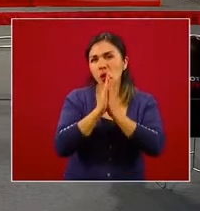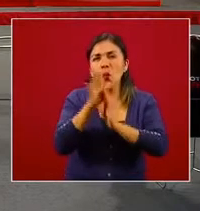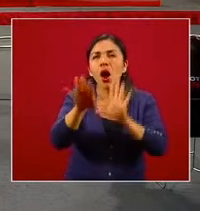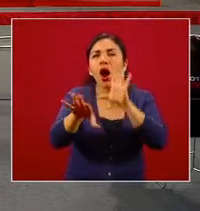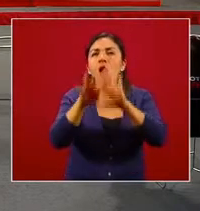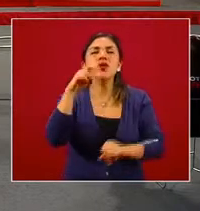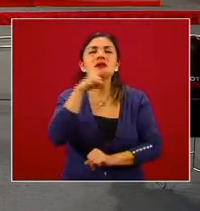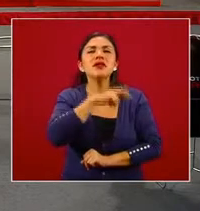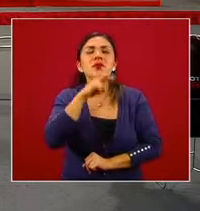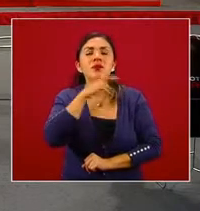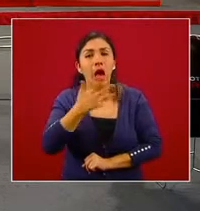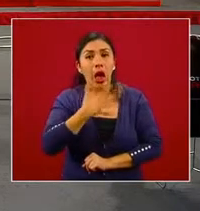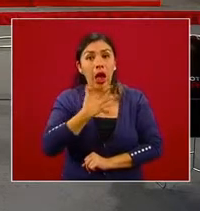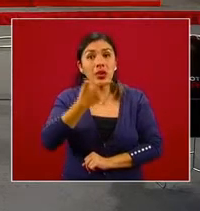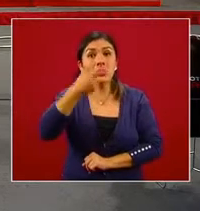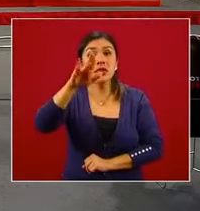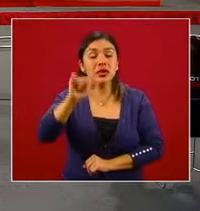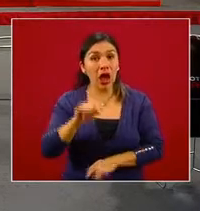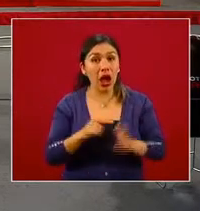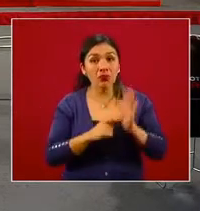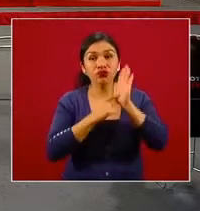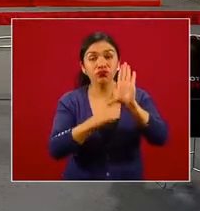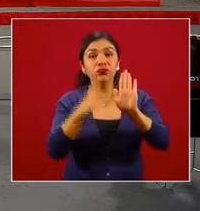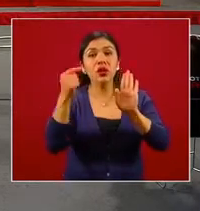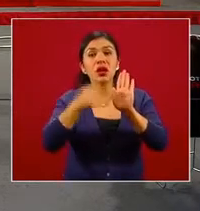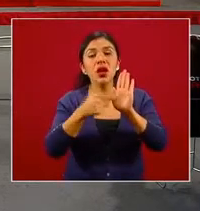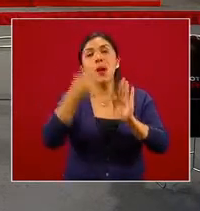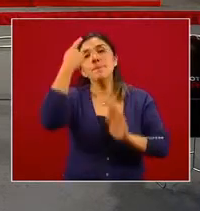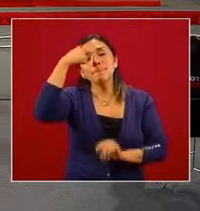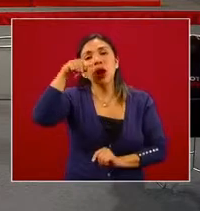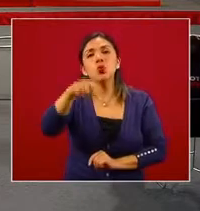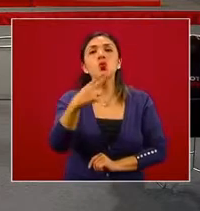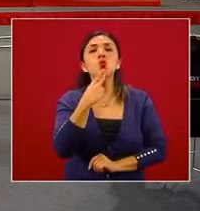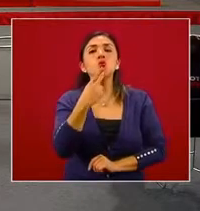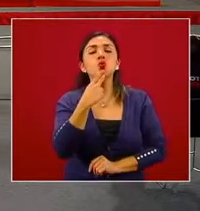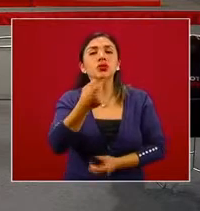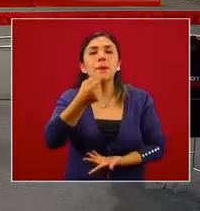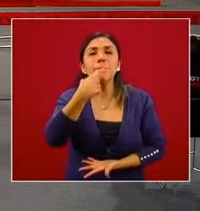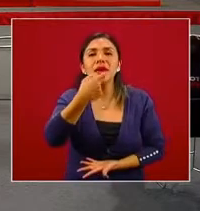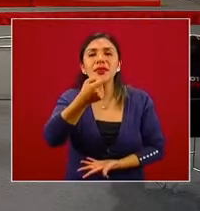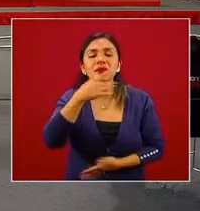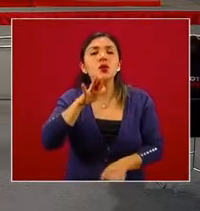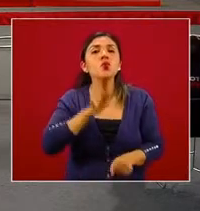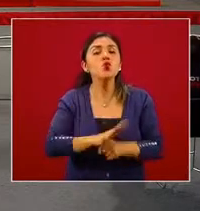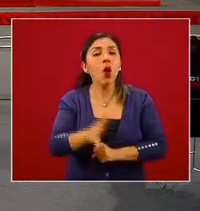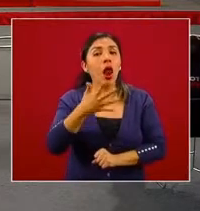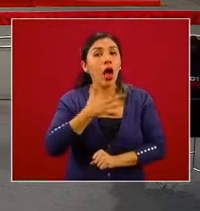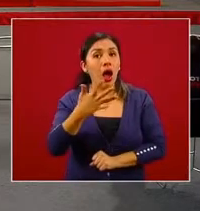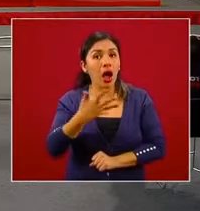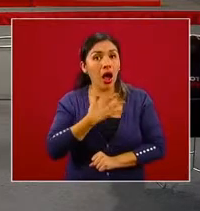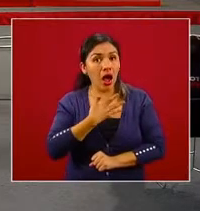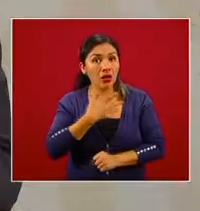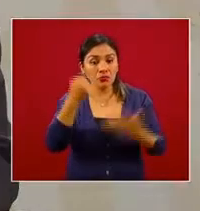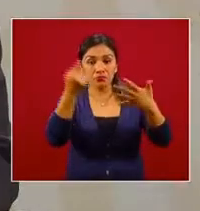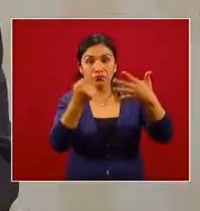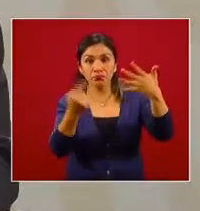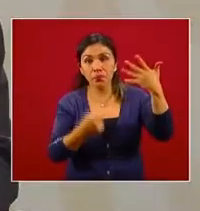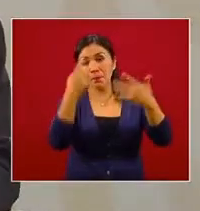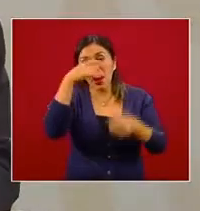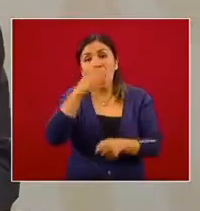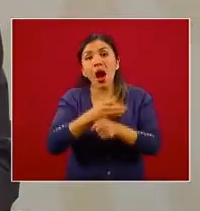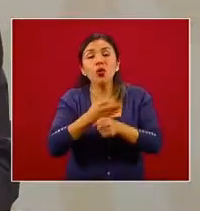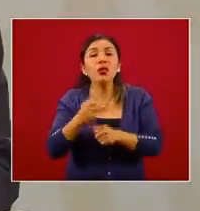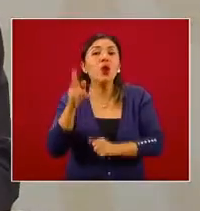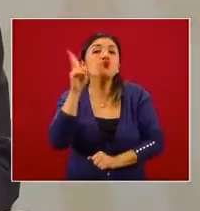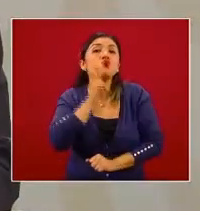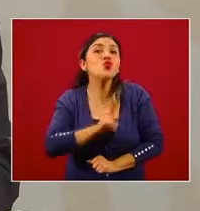coronavirus.gov.mx website and see our specific guide there that we have, which is about the use of medications that